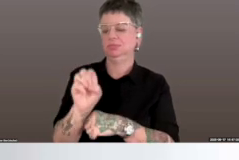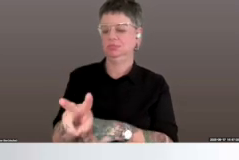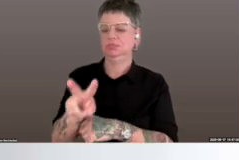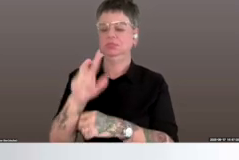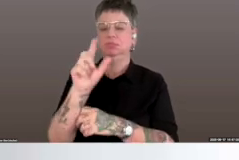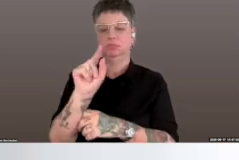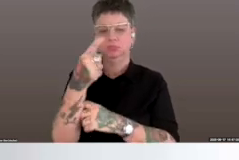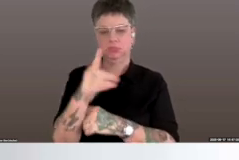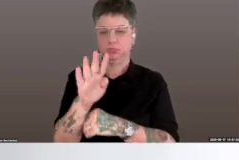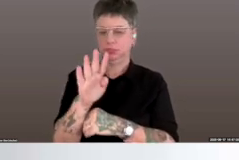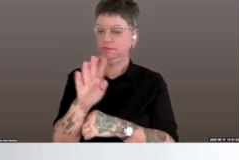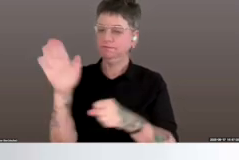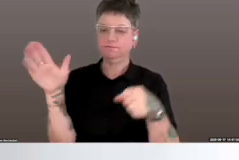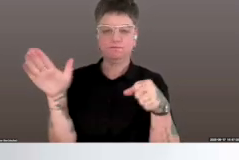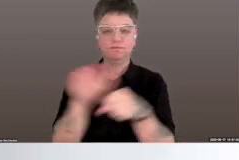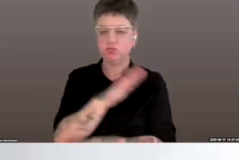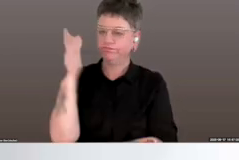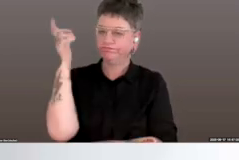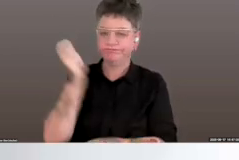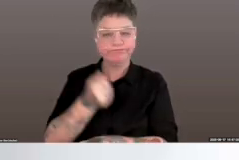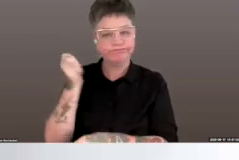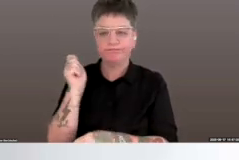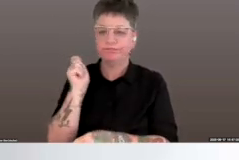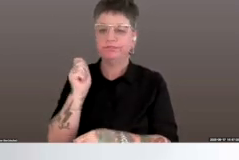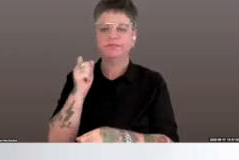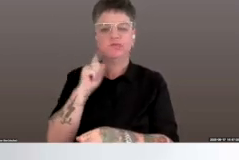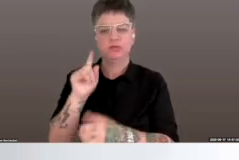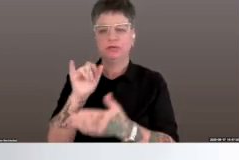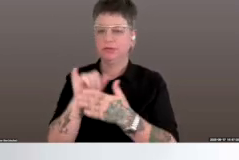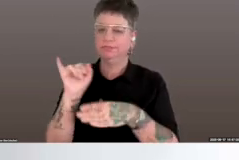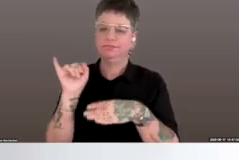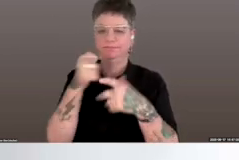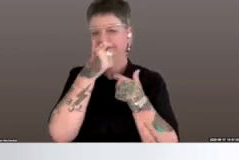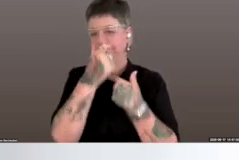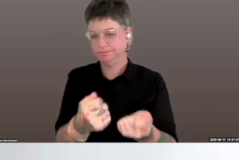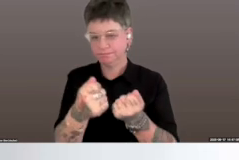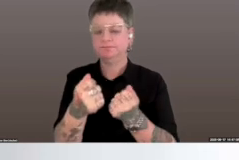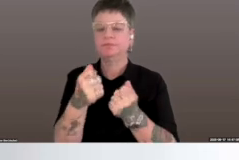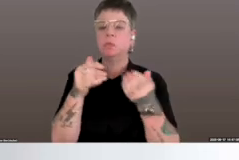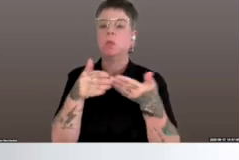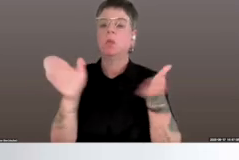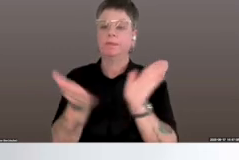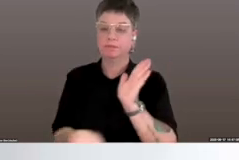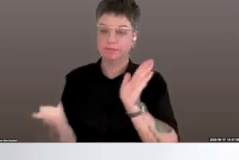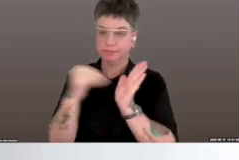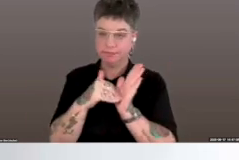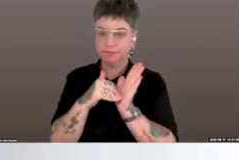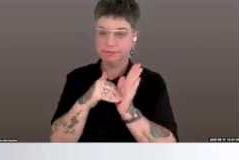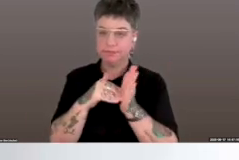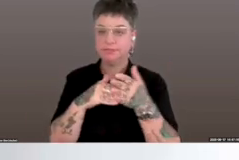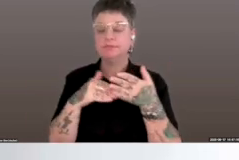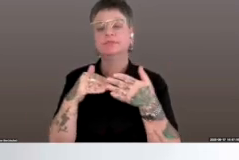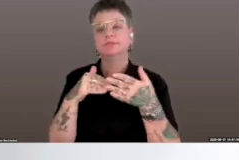has been fully subscribed, a strong indicator of robust market interest. We anticipate reopening the program in the third quarter